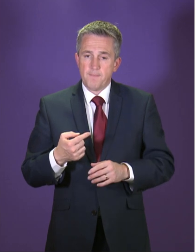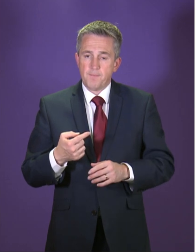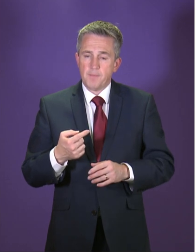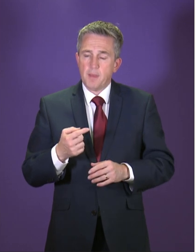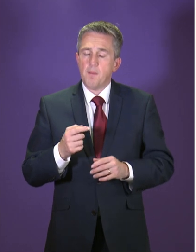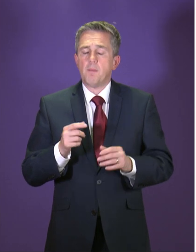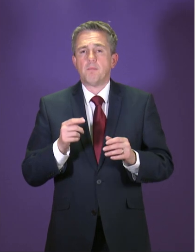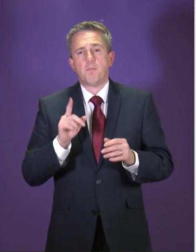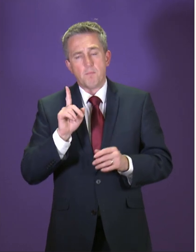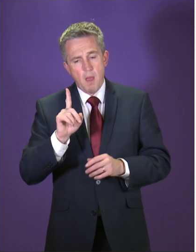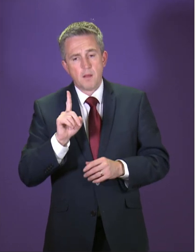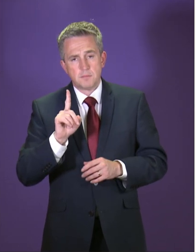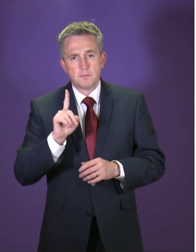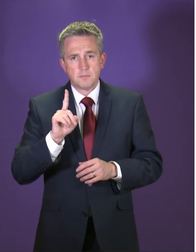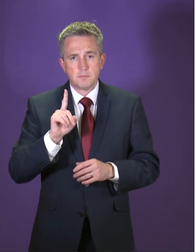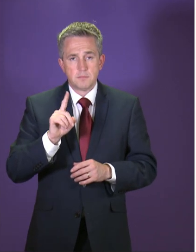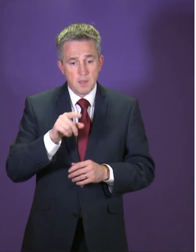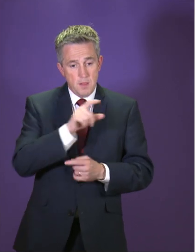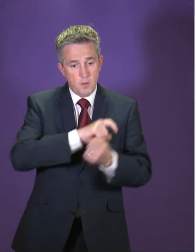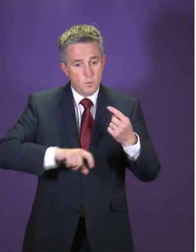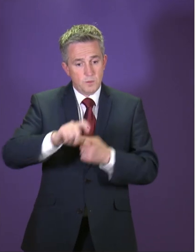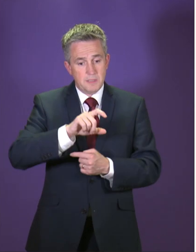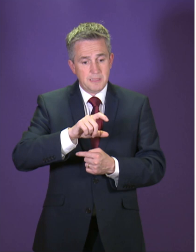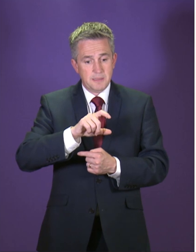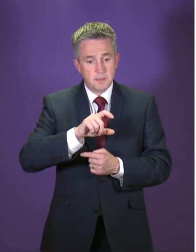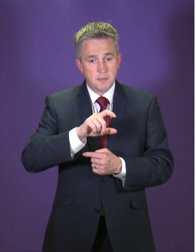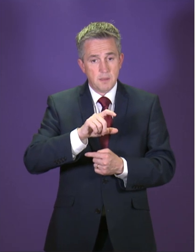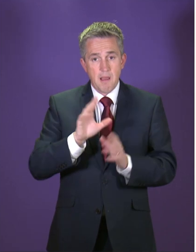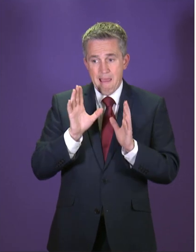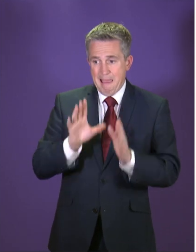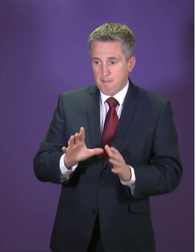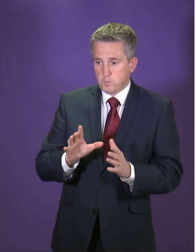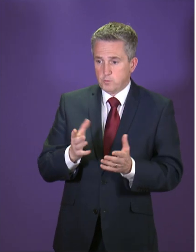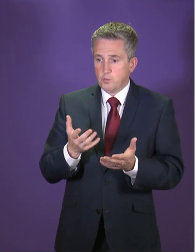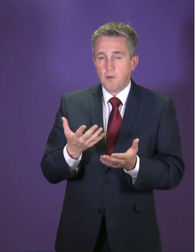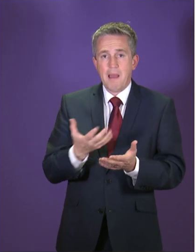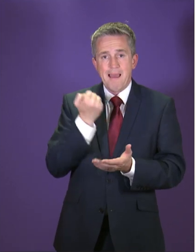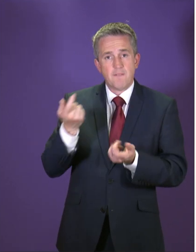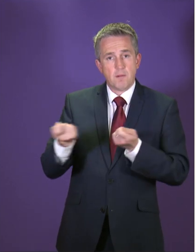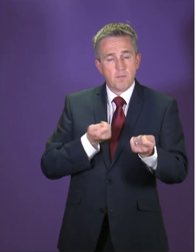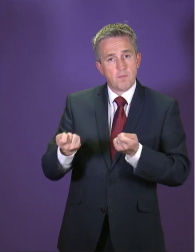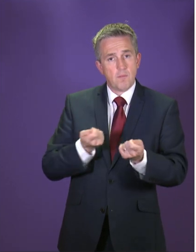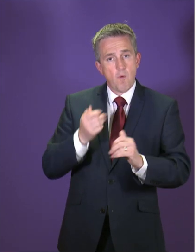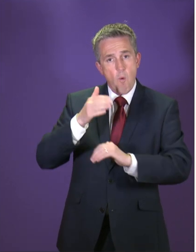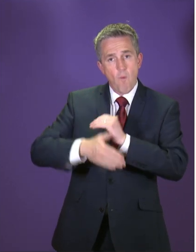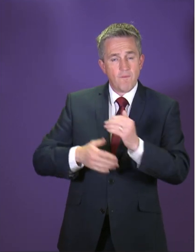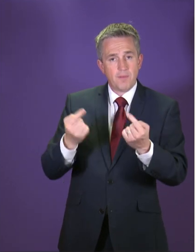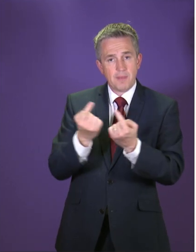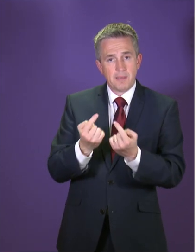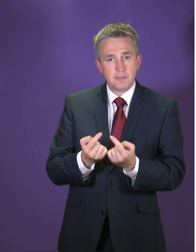also equally important that we allow the communities to own those investments. If